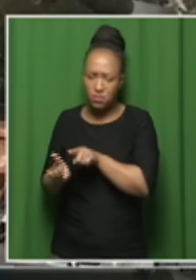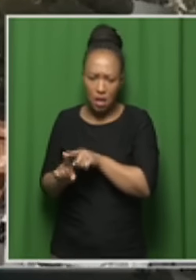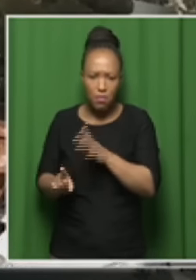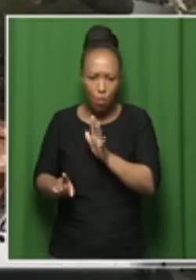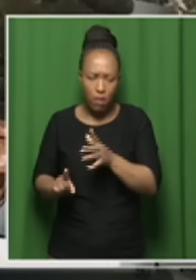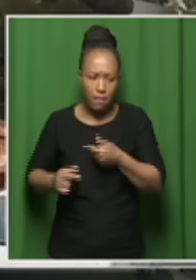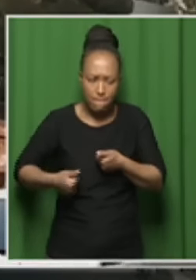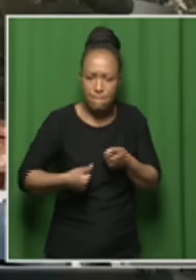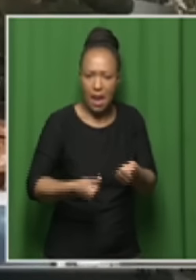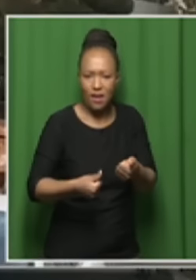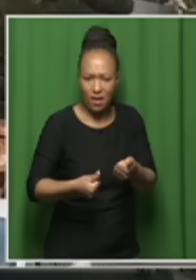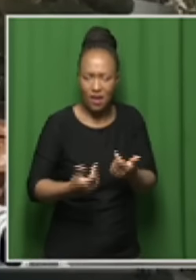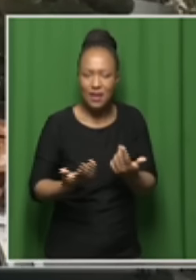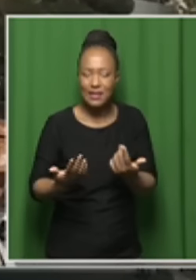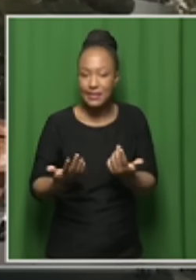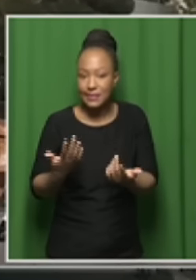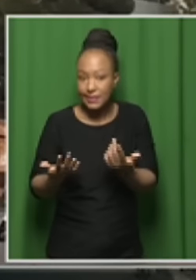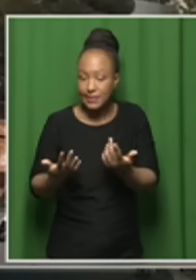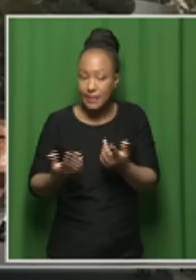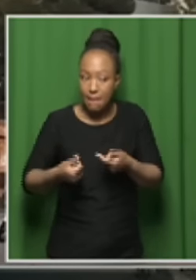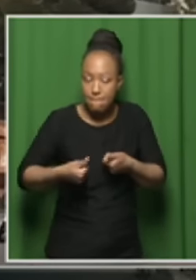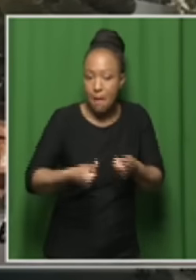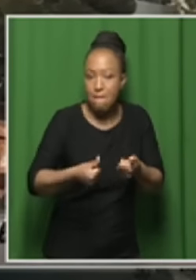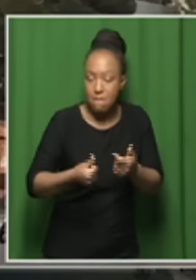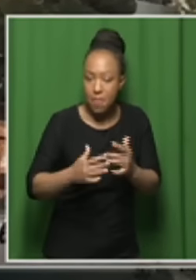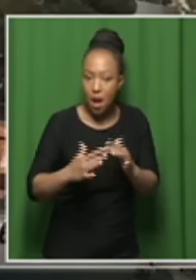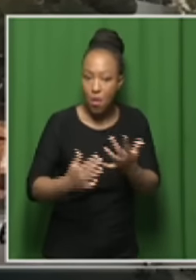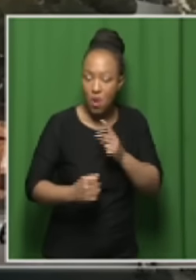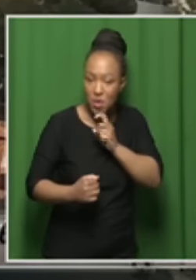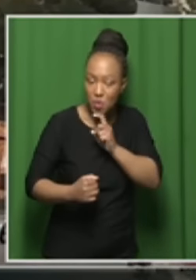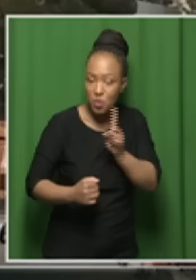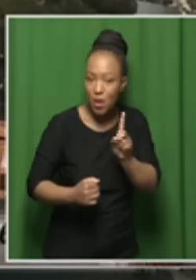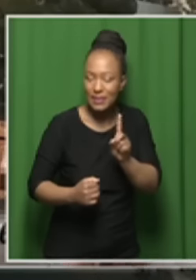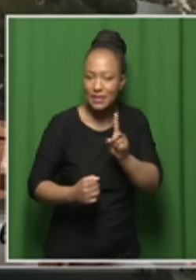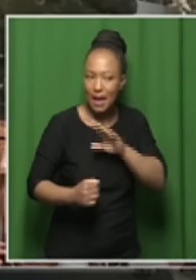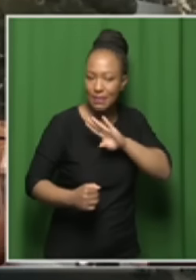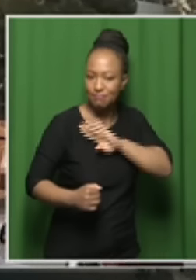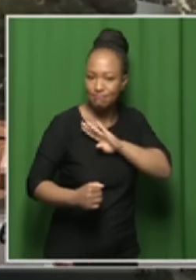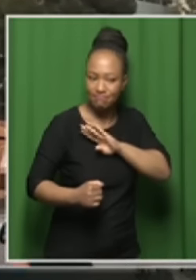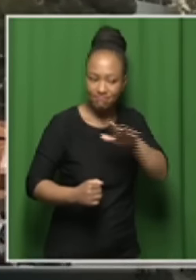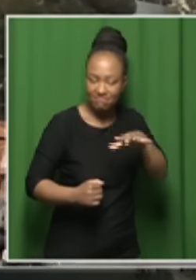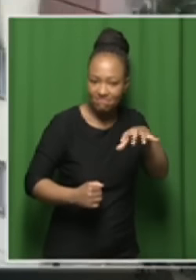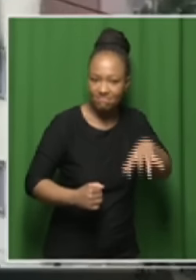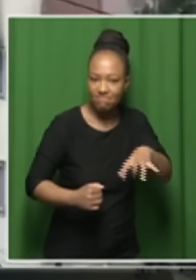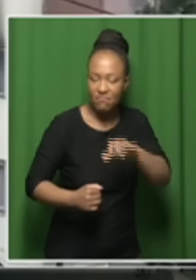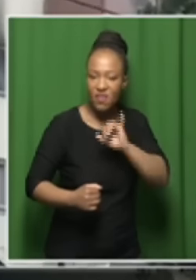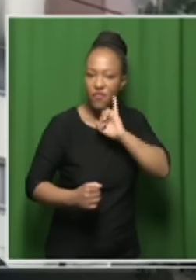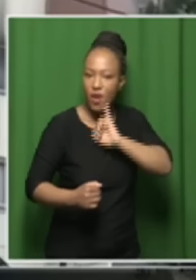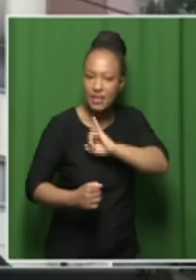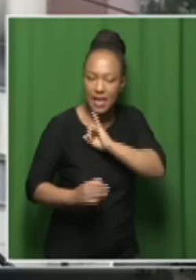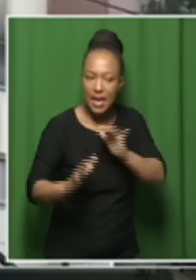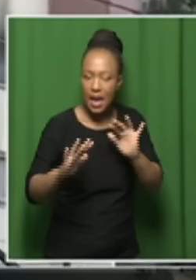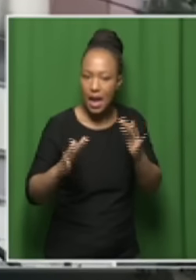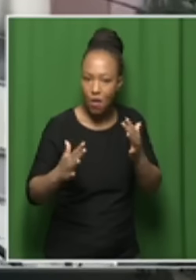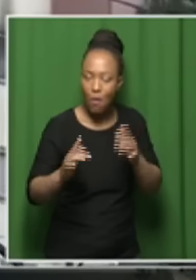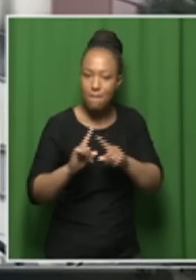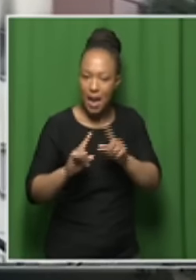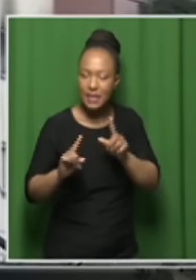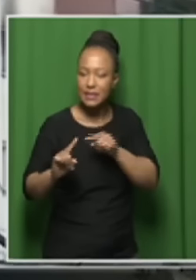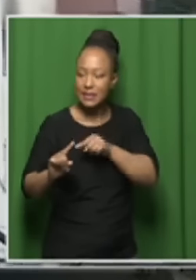respond now? What weaponry will they use? Will they target US military sites? Will it be attacks against only Israel? A response is due here,